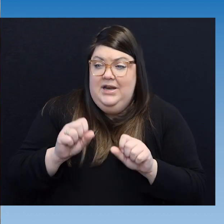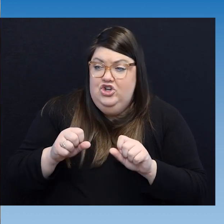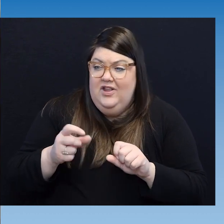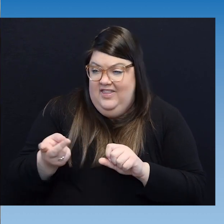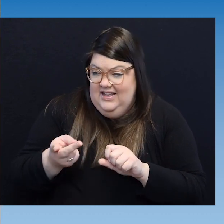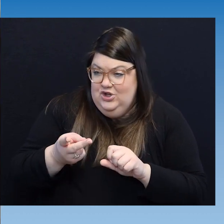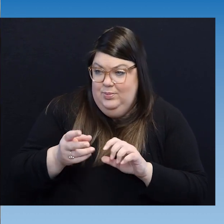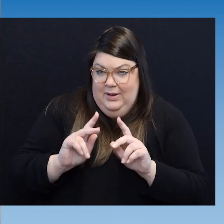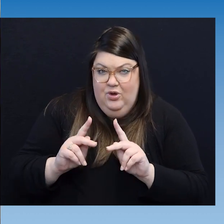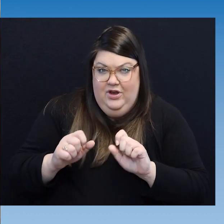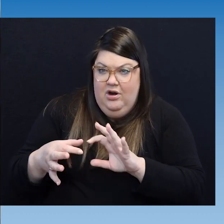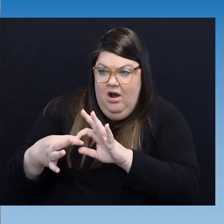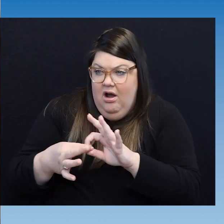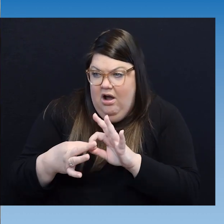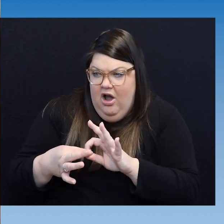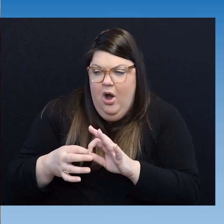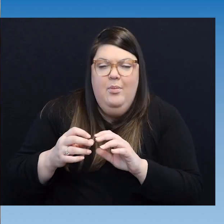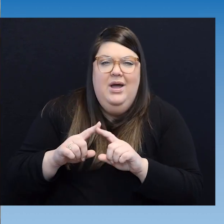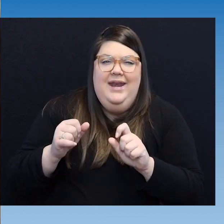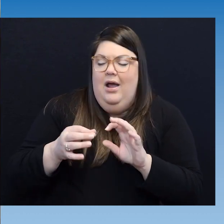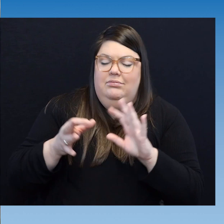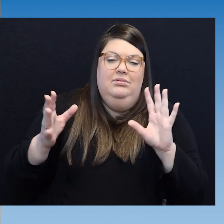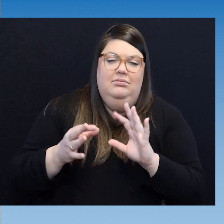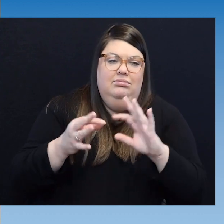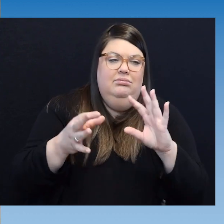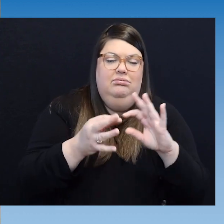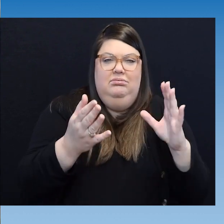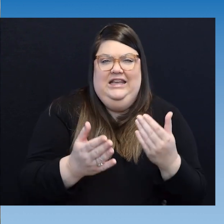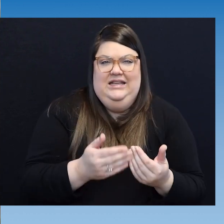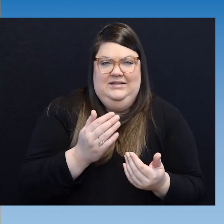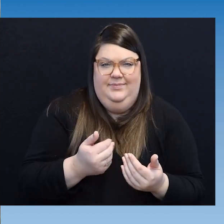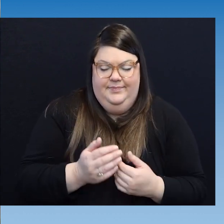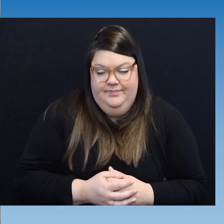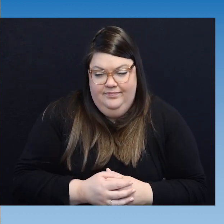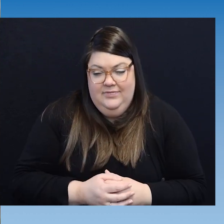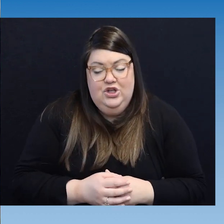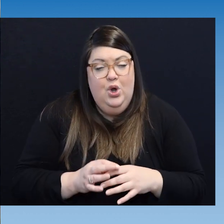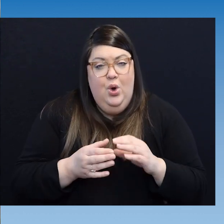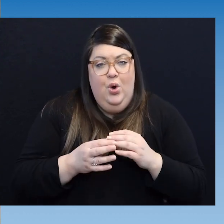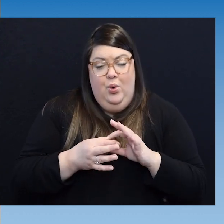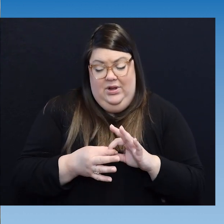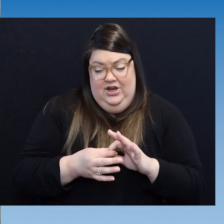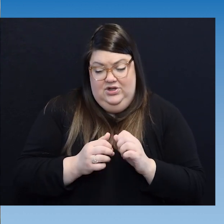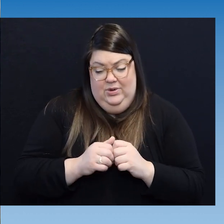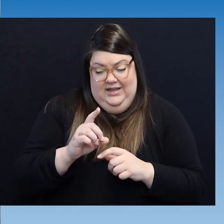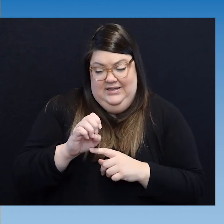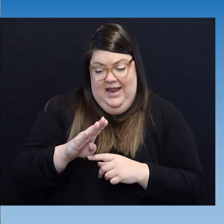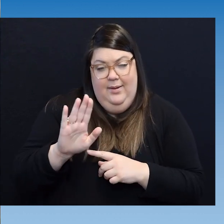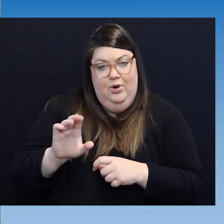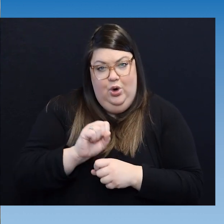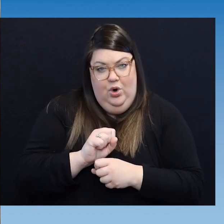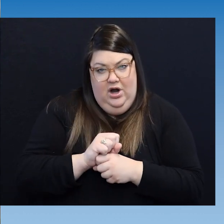these bonds that can never be formed. And so here in relationship to Deb's work and the end of